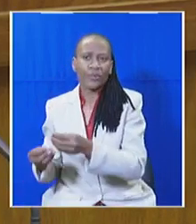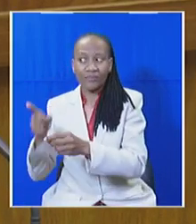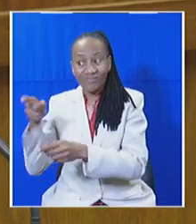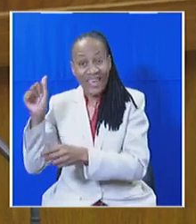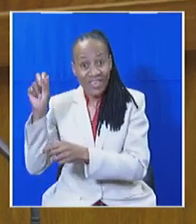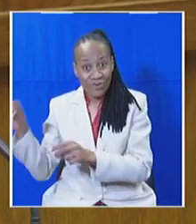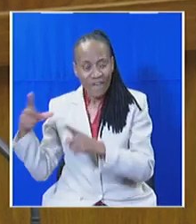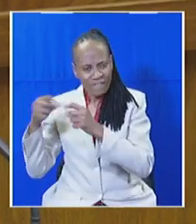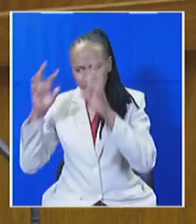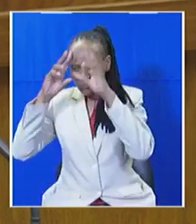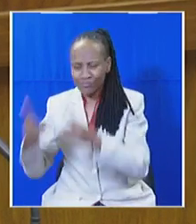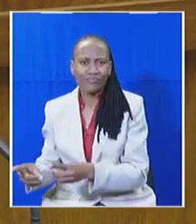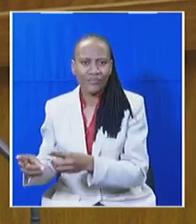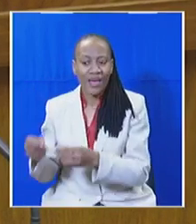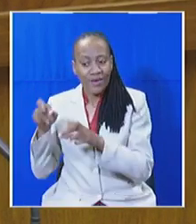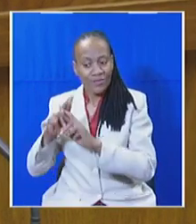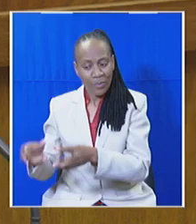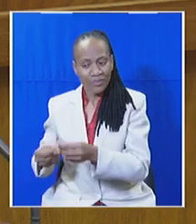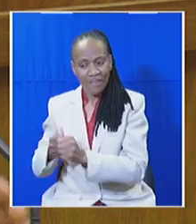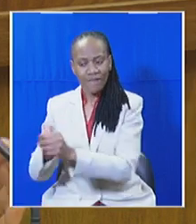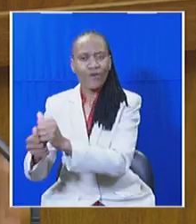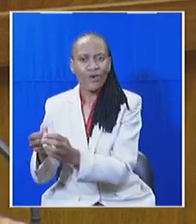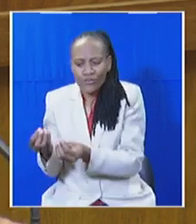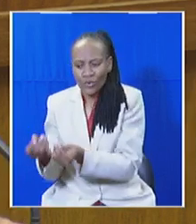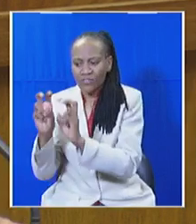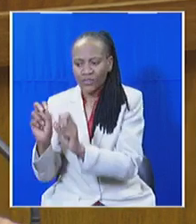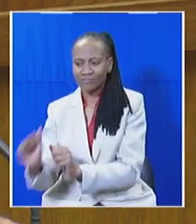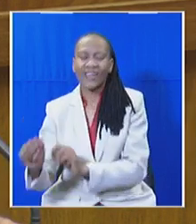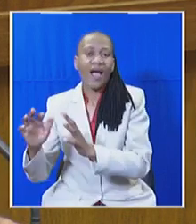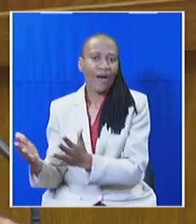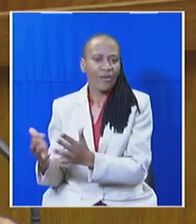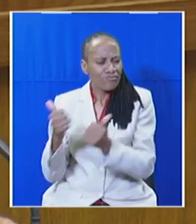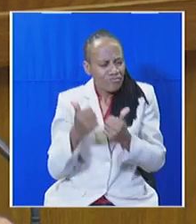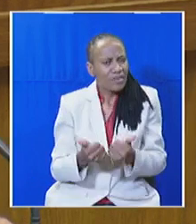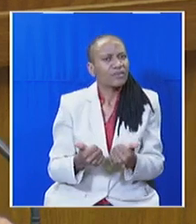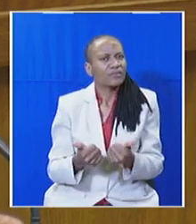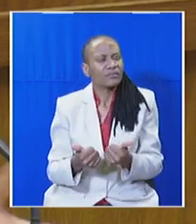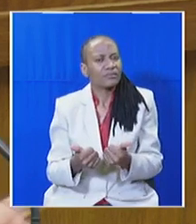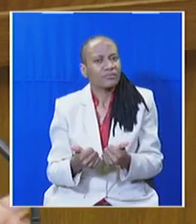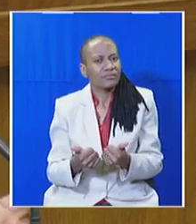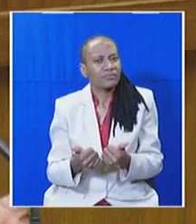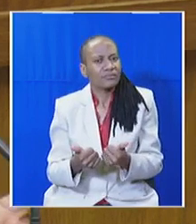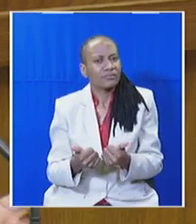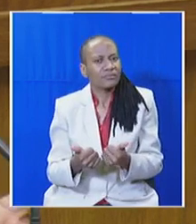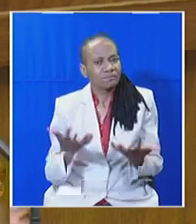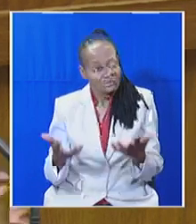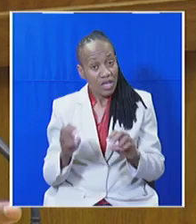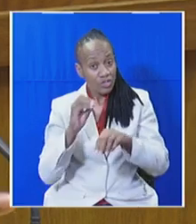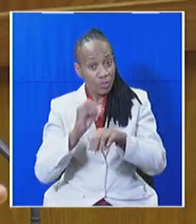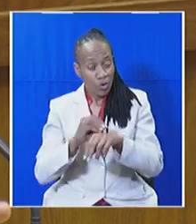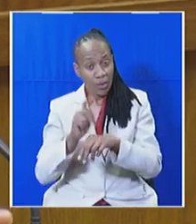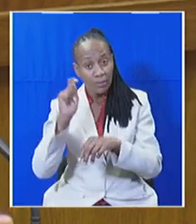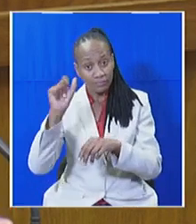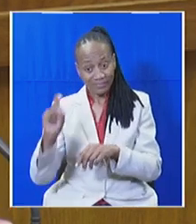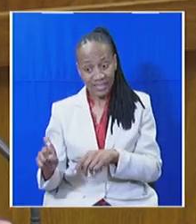to be done insofar as that report. Whilst there is an erosion of tax, can't